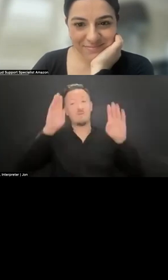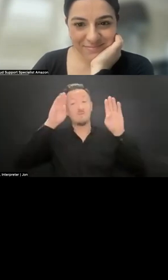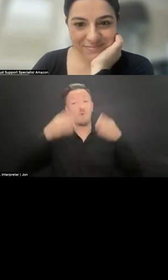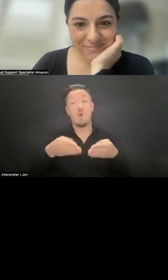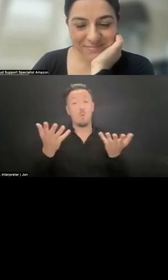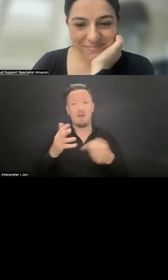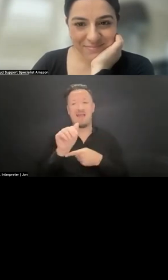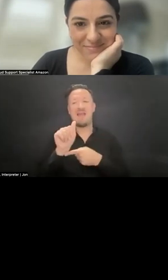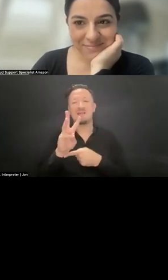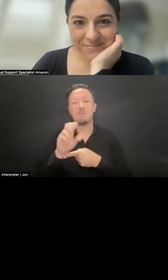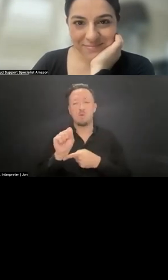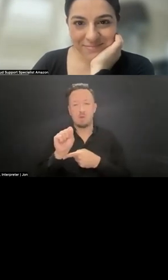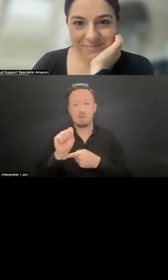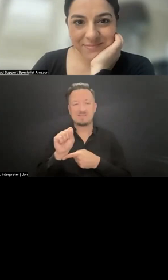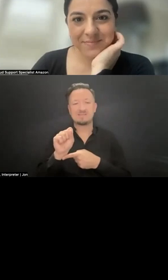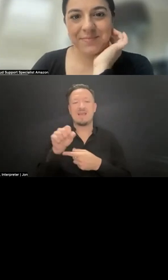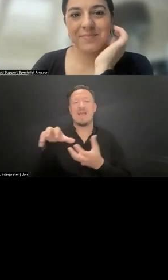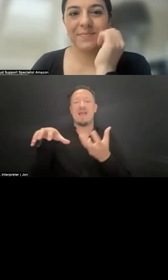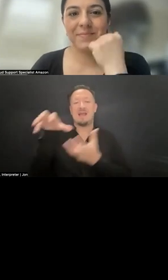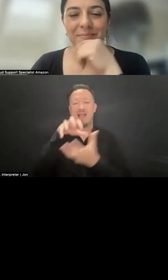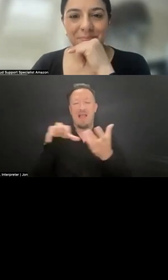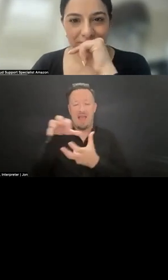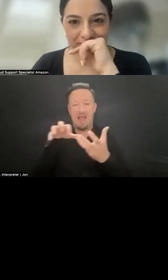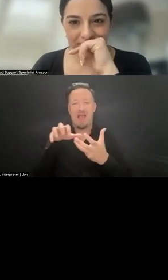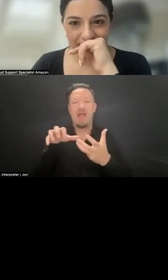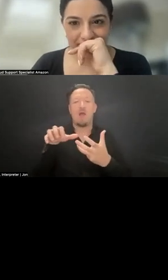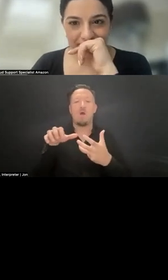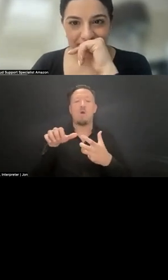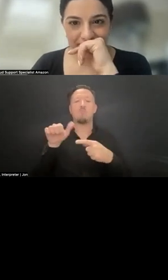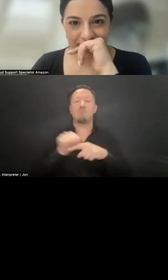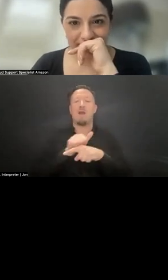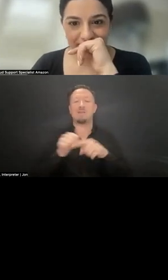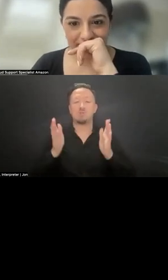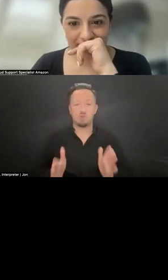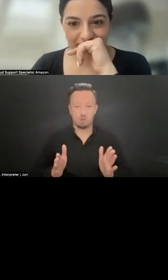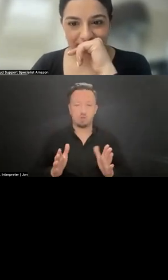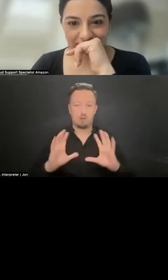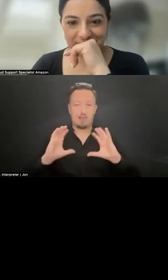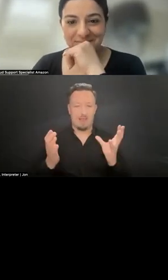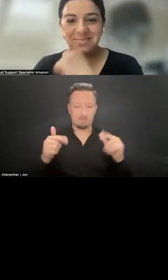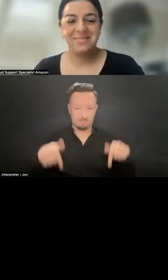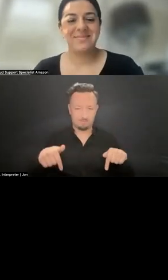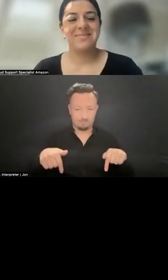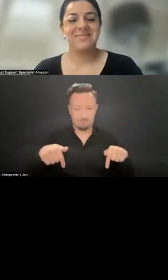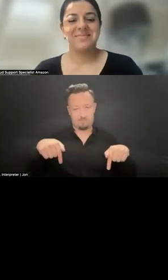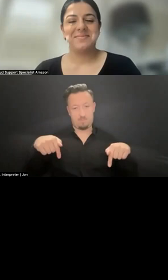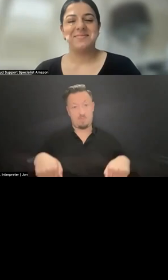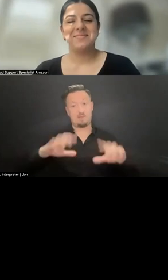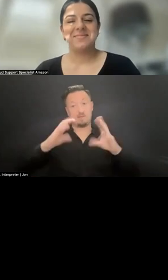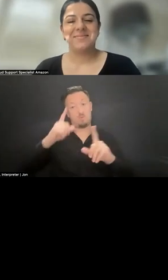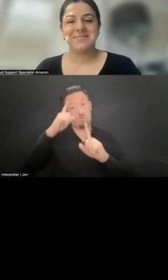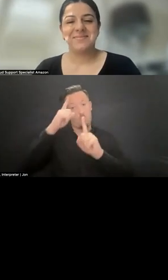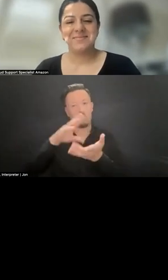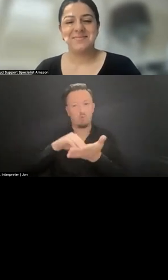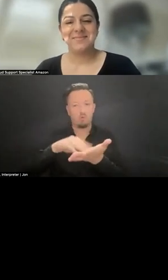AWS Cloud Practitioner foundational course. So that's our goal. After learning these